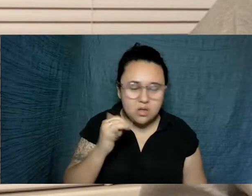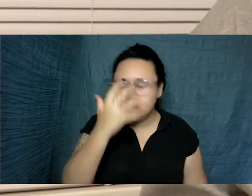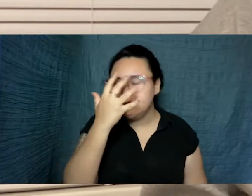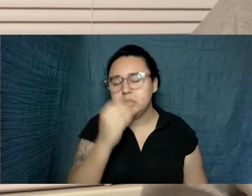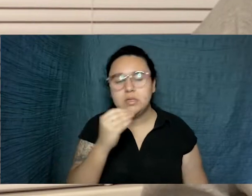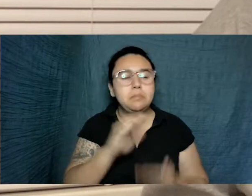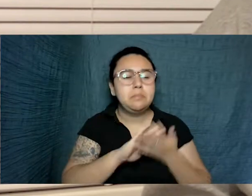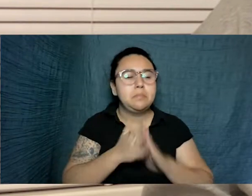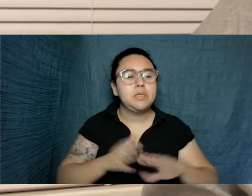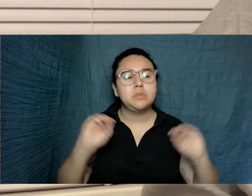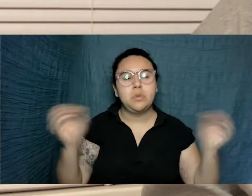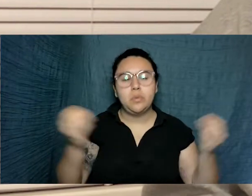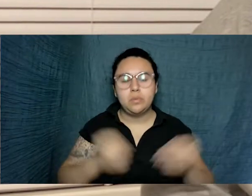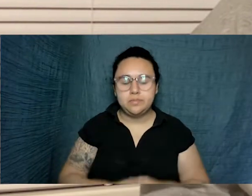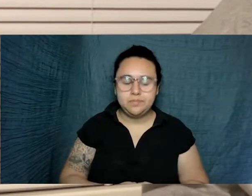sleeping.